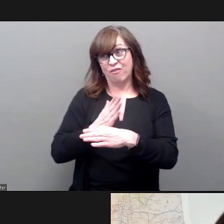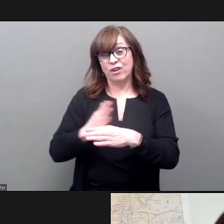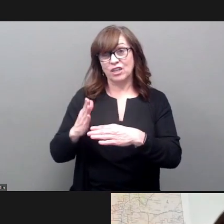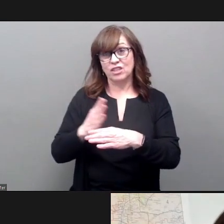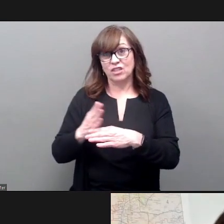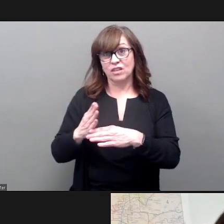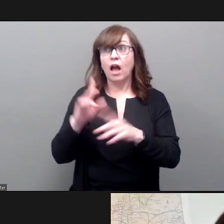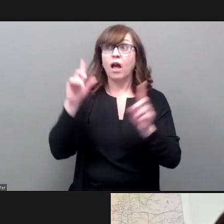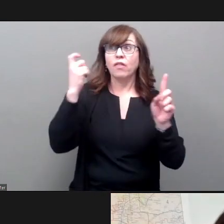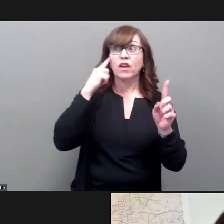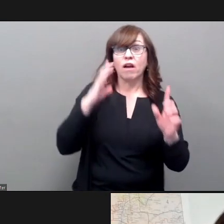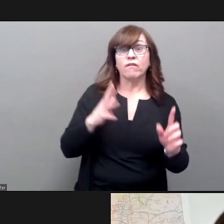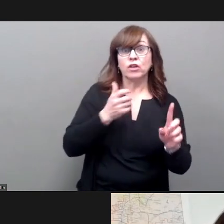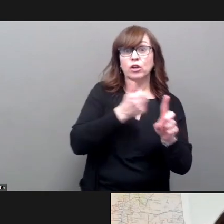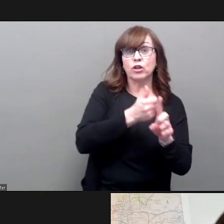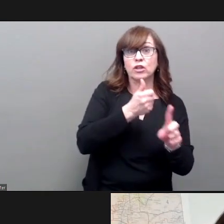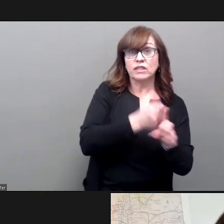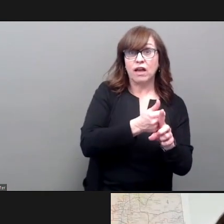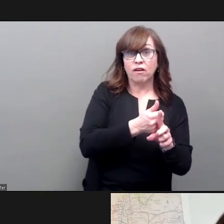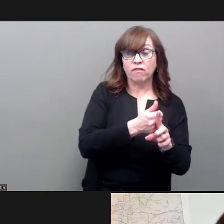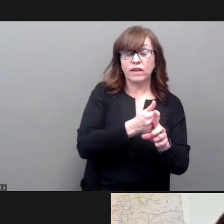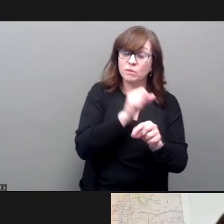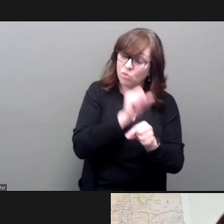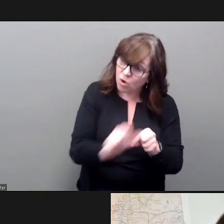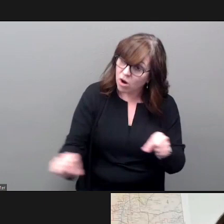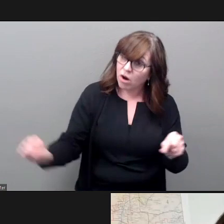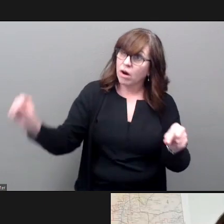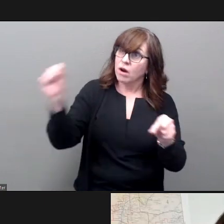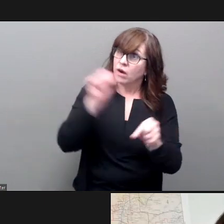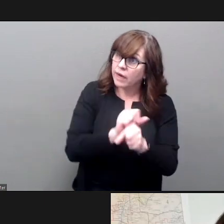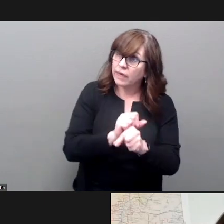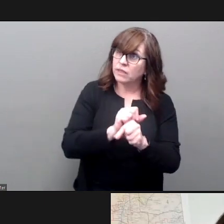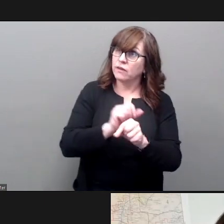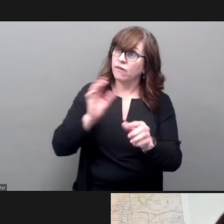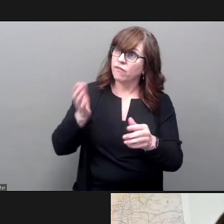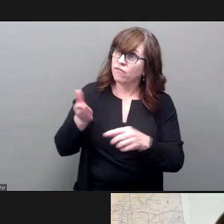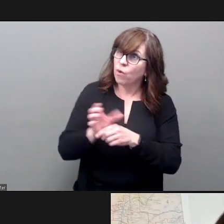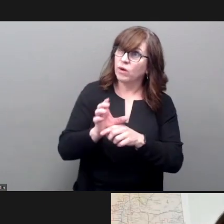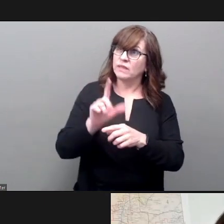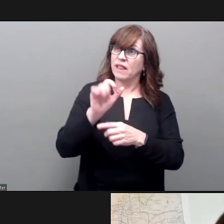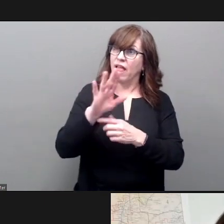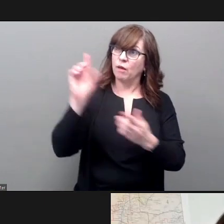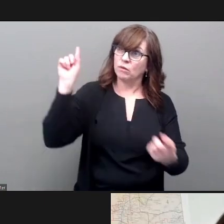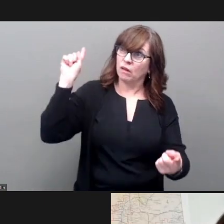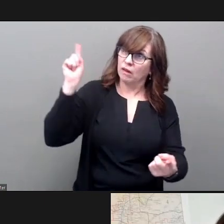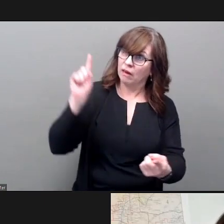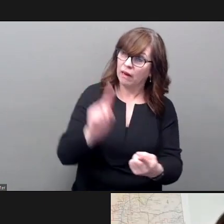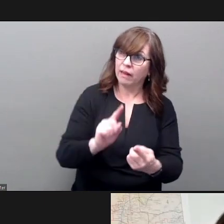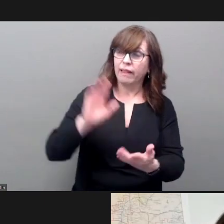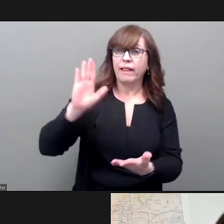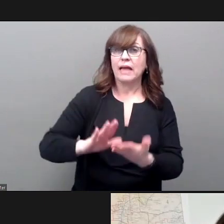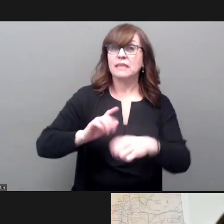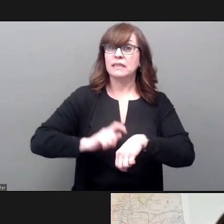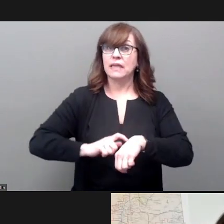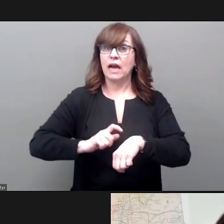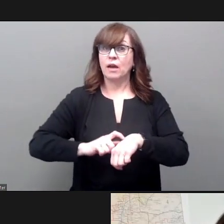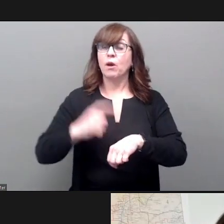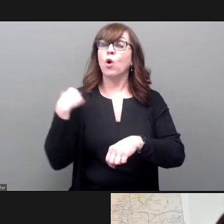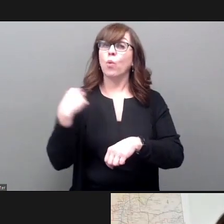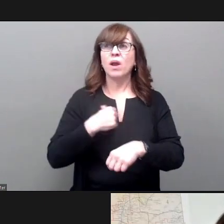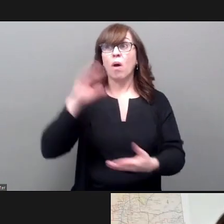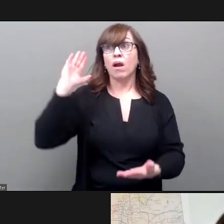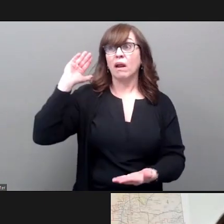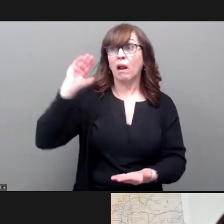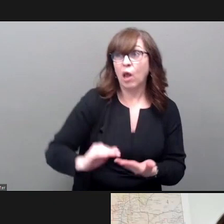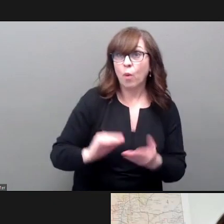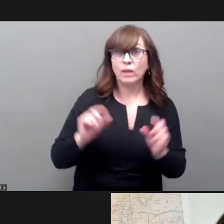governor herself worked incredibly hard to push this down and down and down. So we want it to be as low as we can.